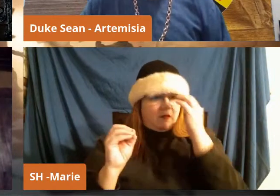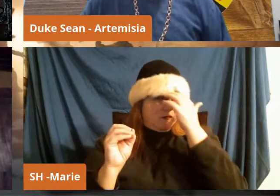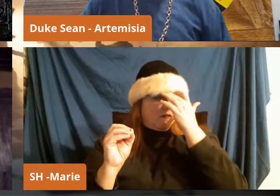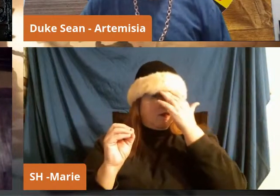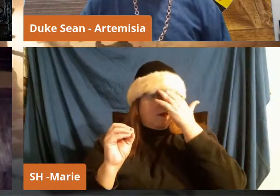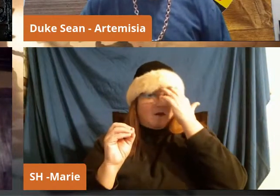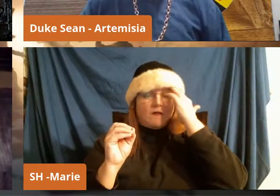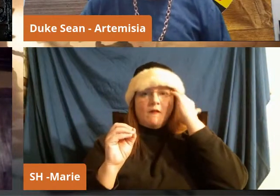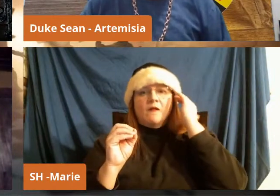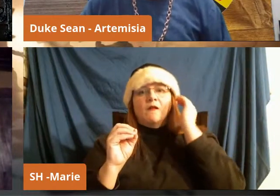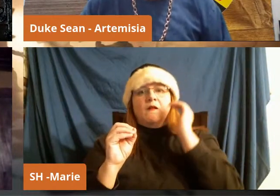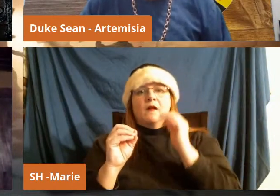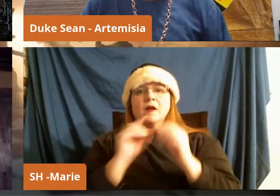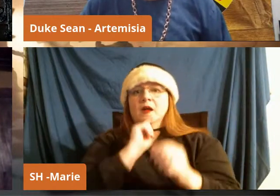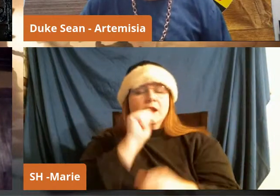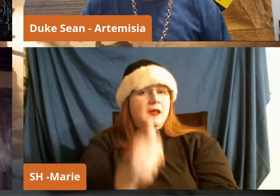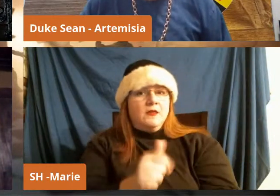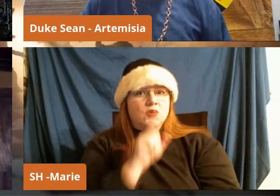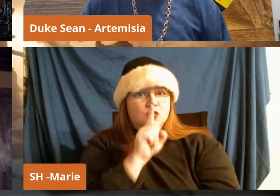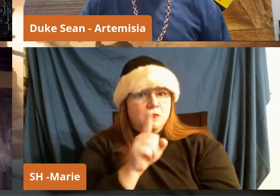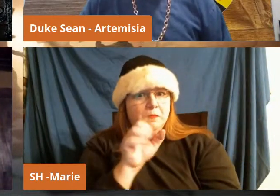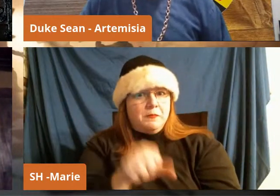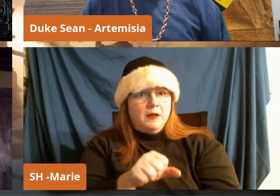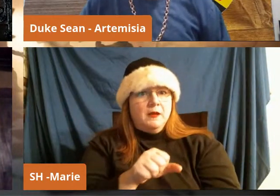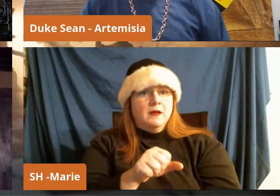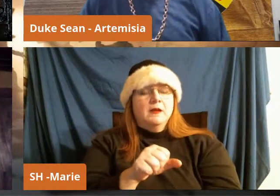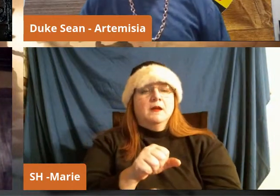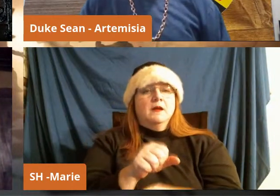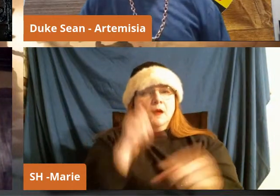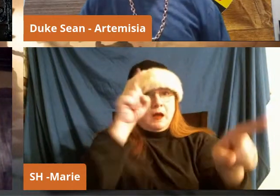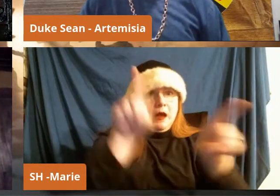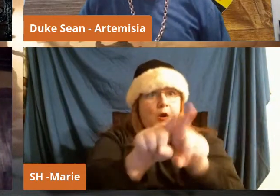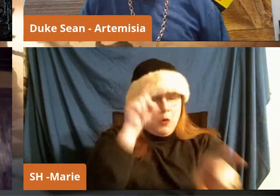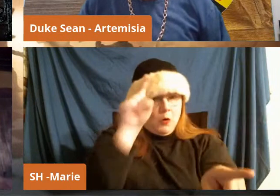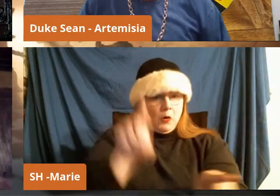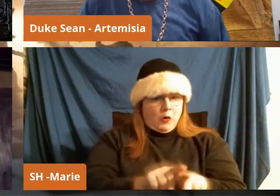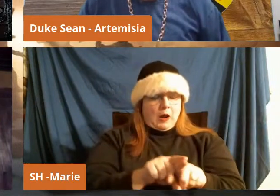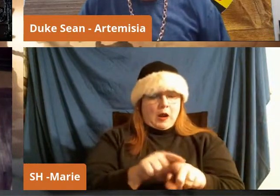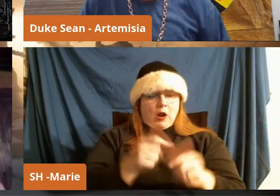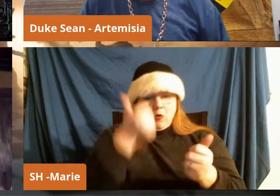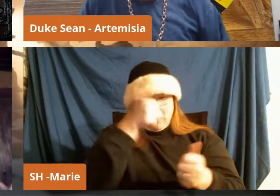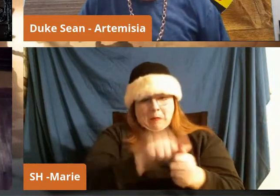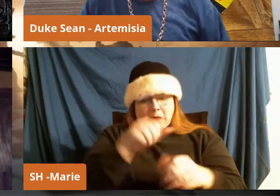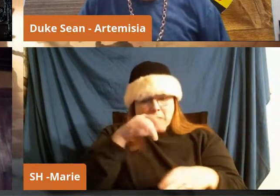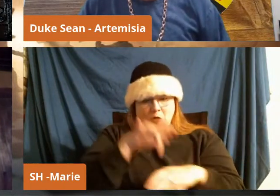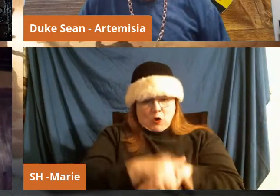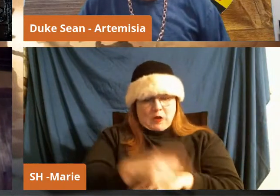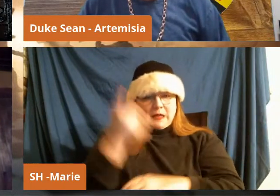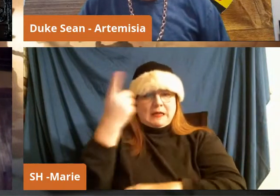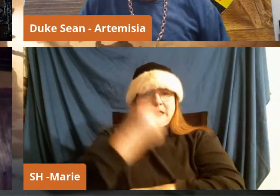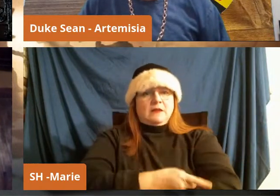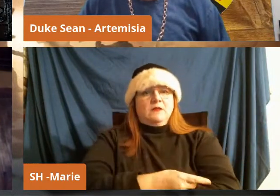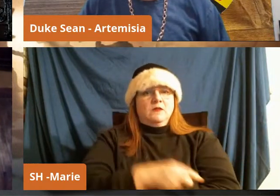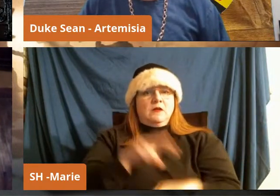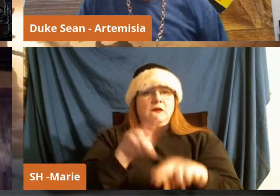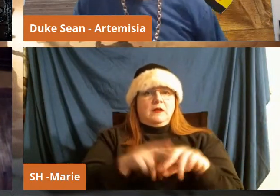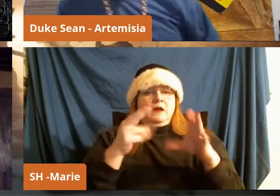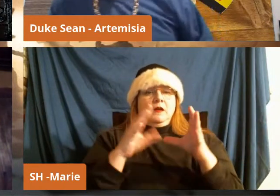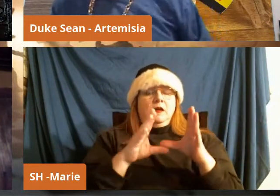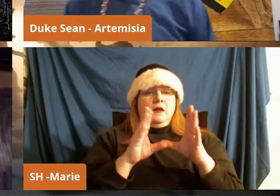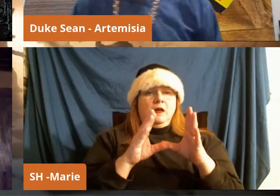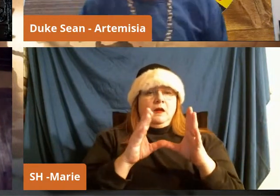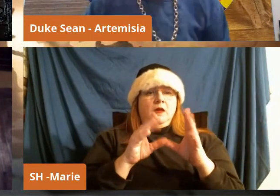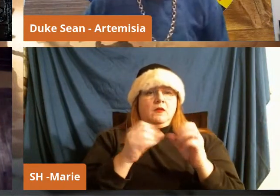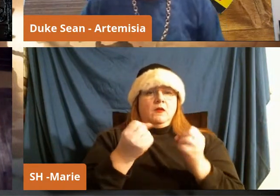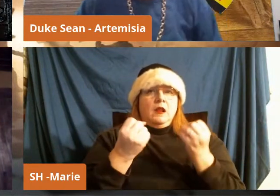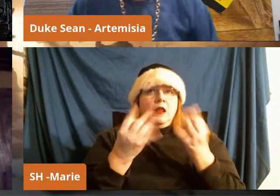and nor should there be. Oh, agreed. Yeah. I remember in the early days when I was sitting in council, there was a lot